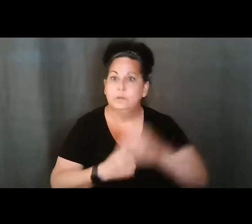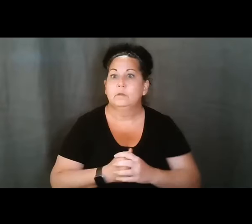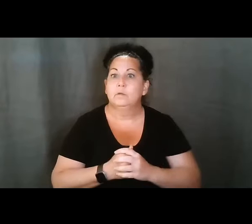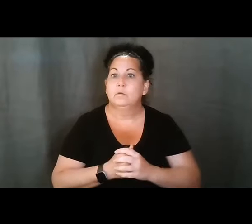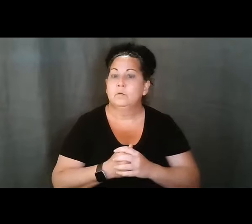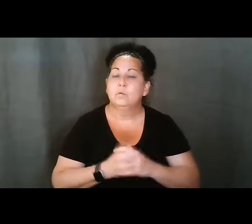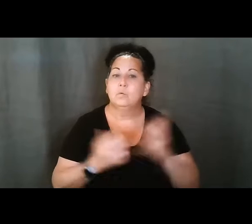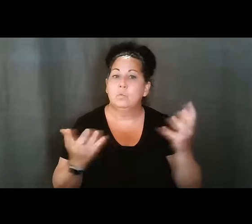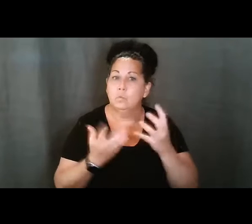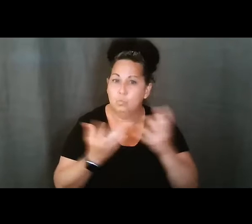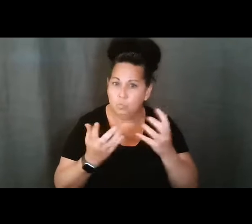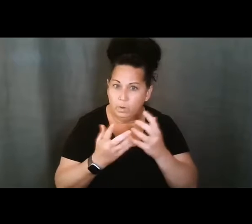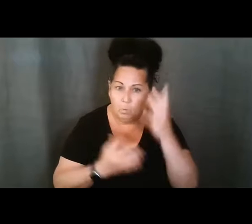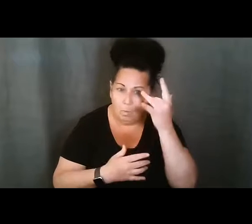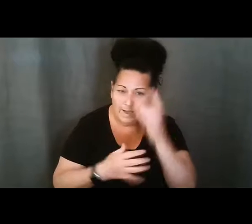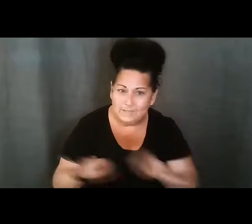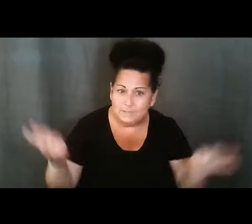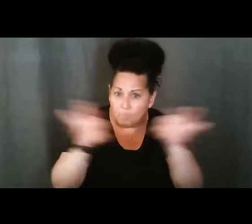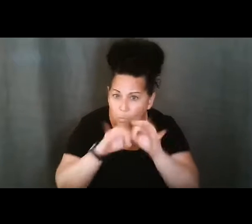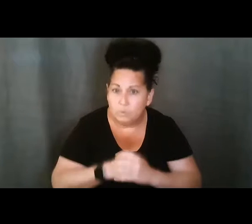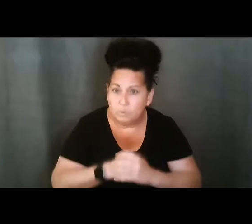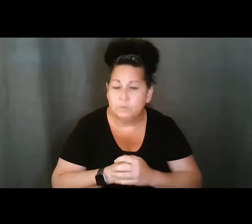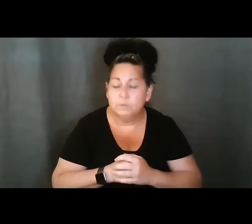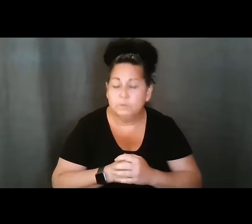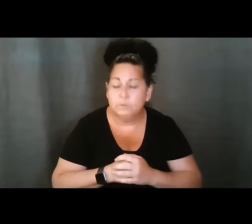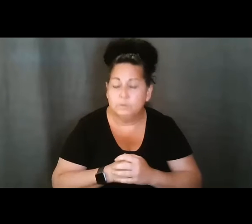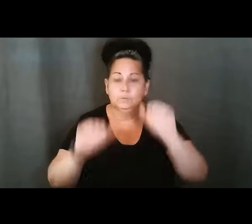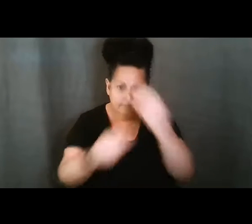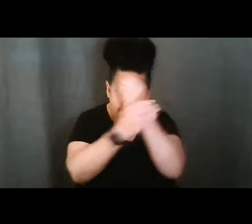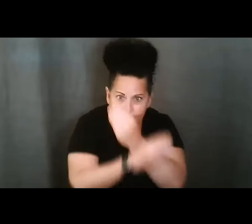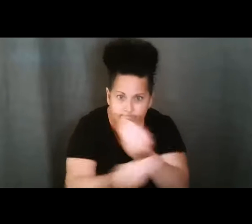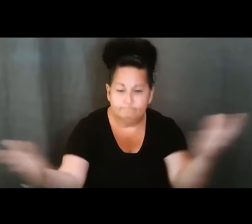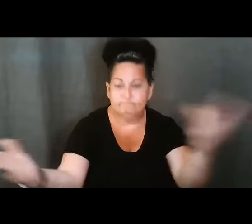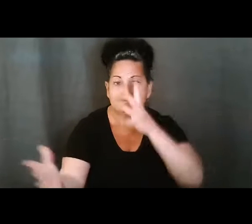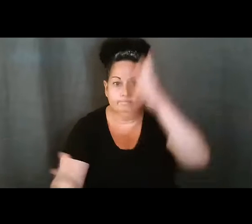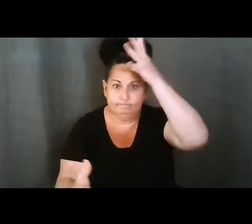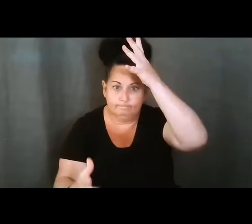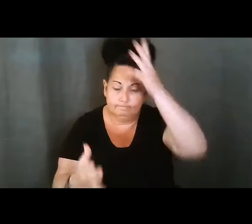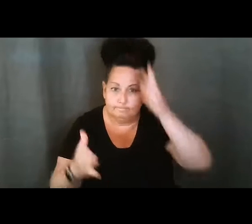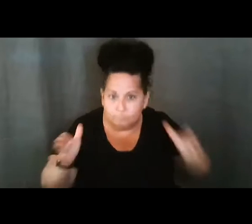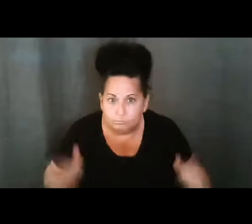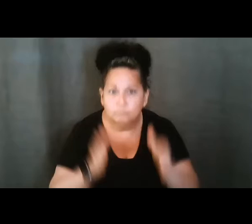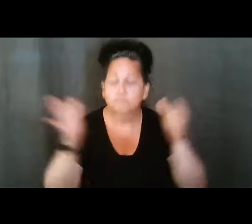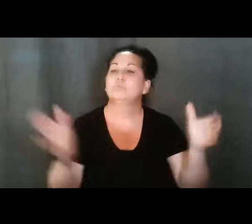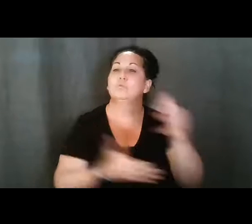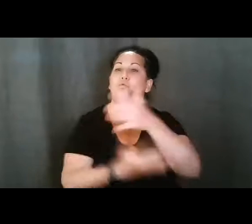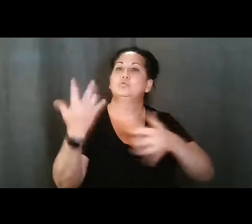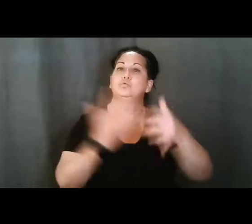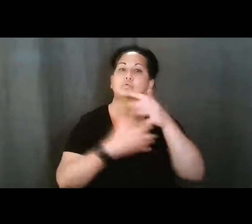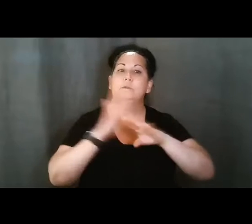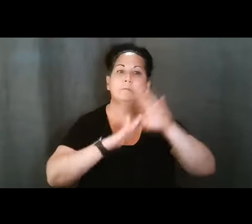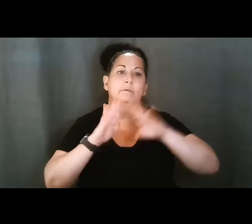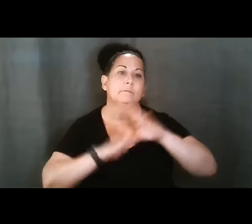important. We want to tell the parents and help the parents to promote social and emotional development and strategies for the virtual